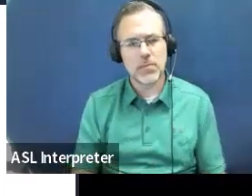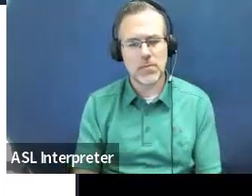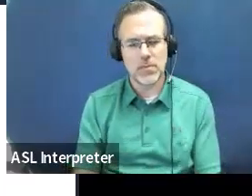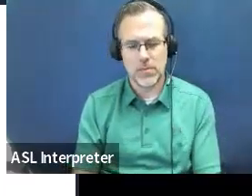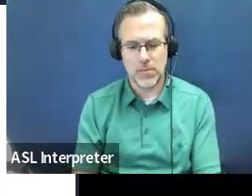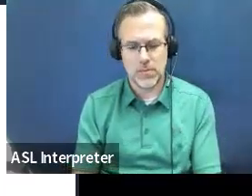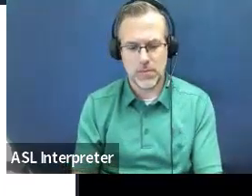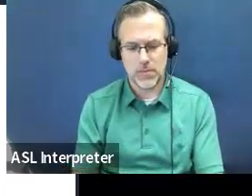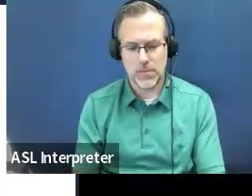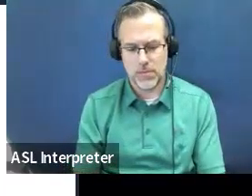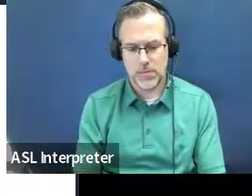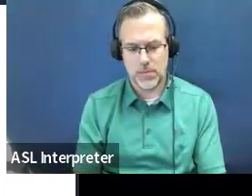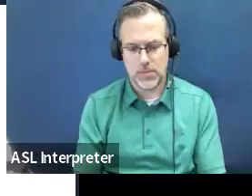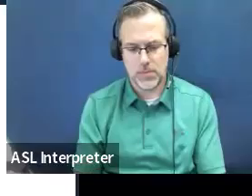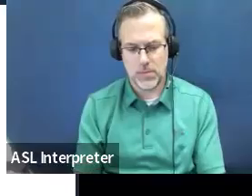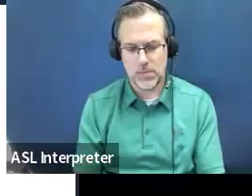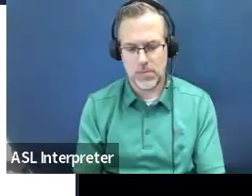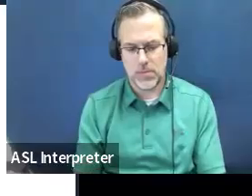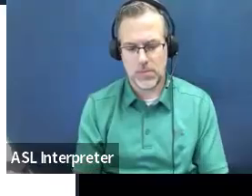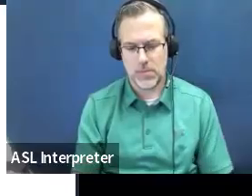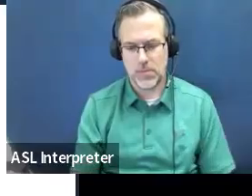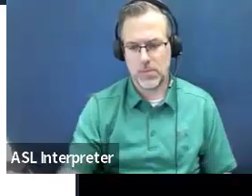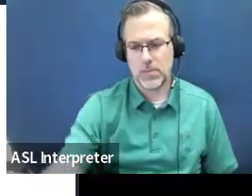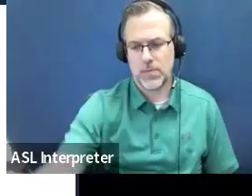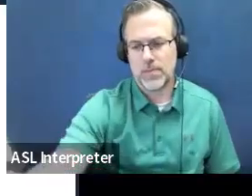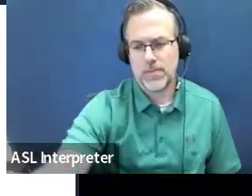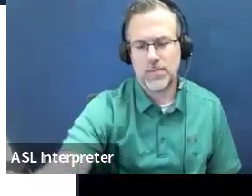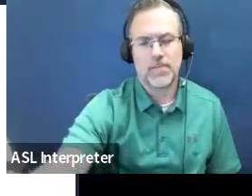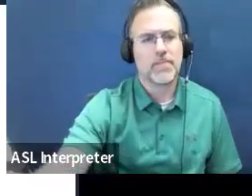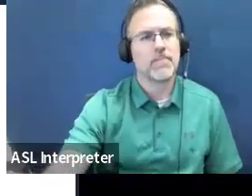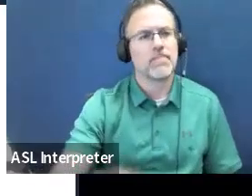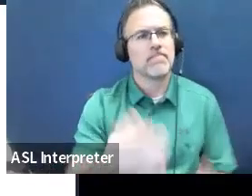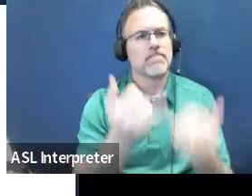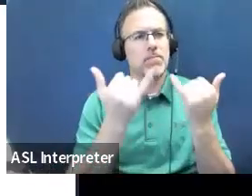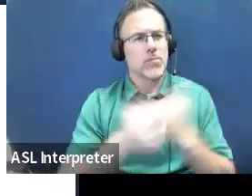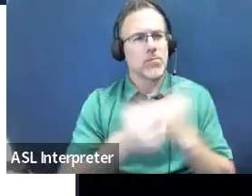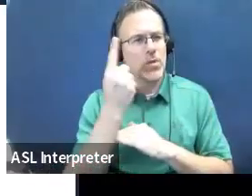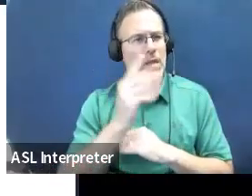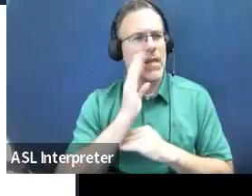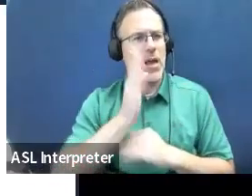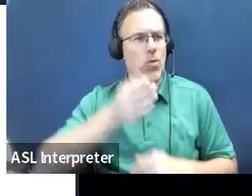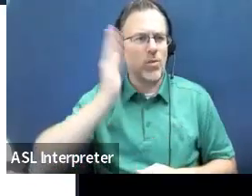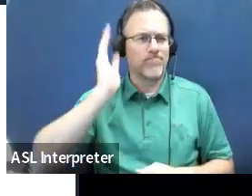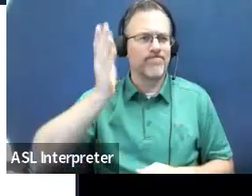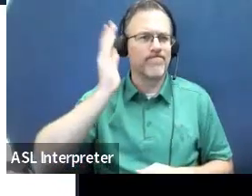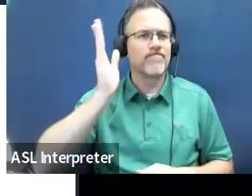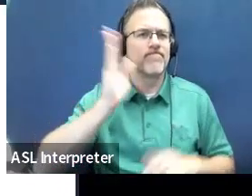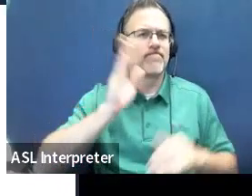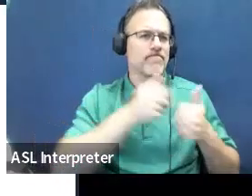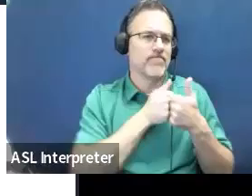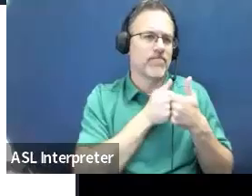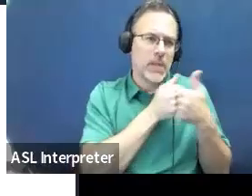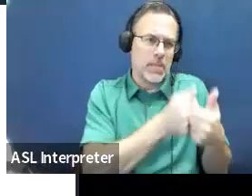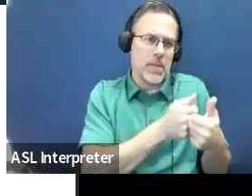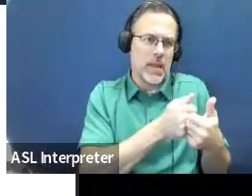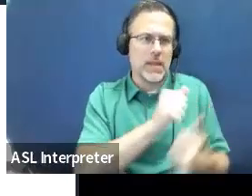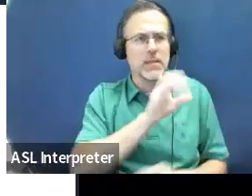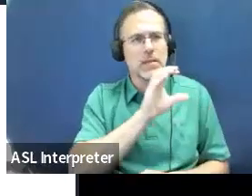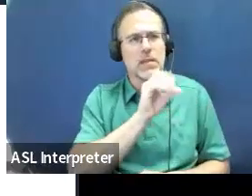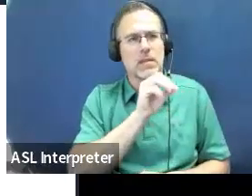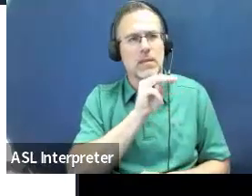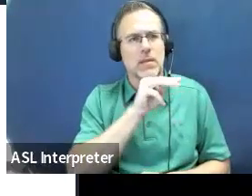Okay, so we're going to talk a lot about compliance versus best practice today, but this is just the kind of give you a little bit of